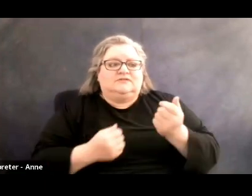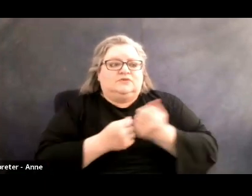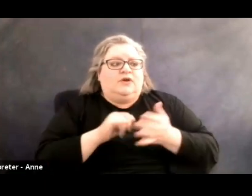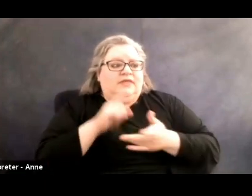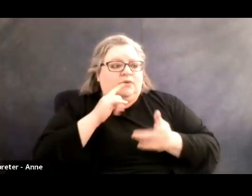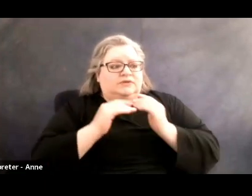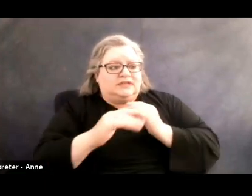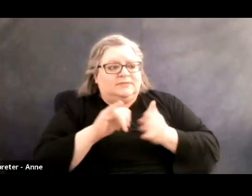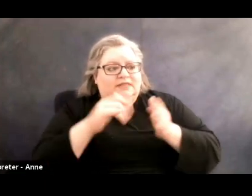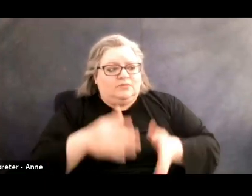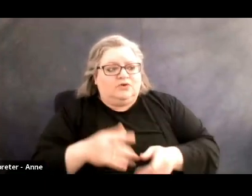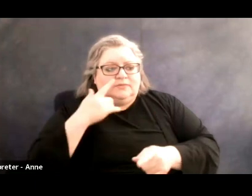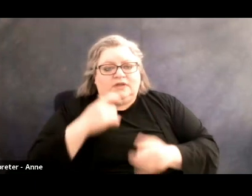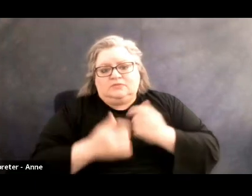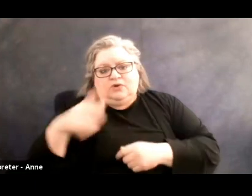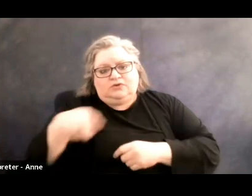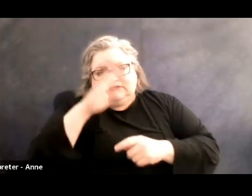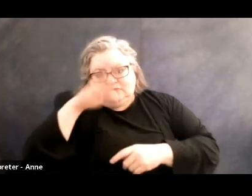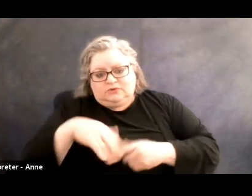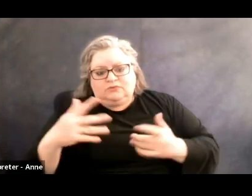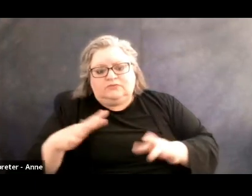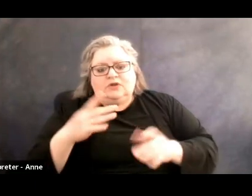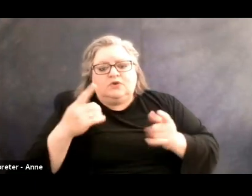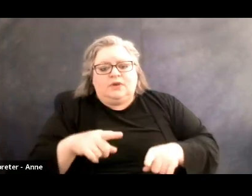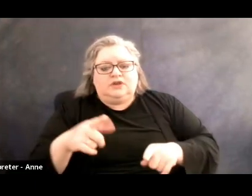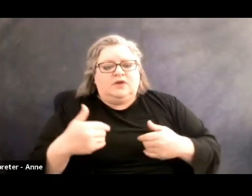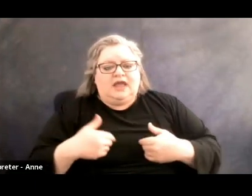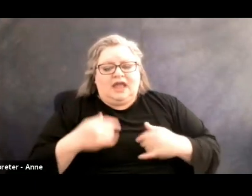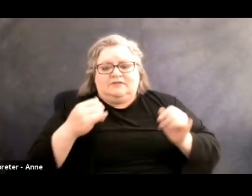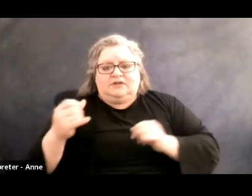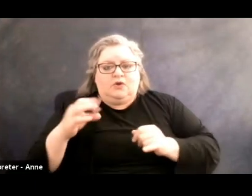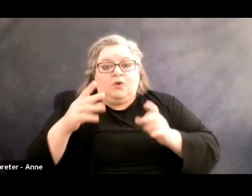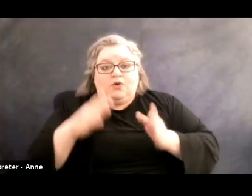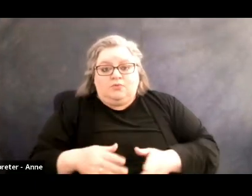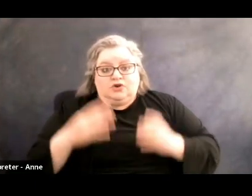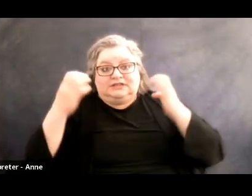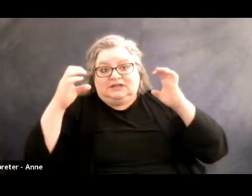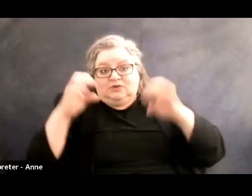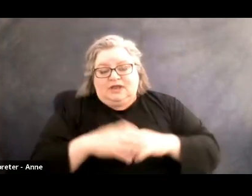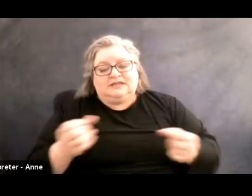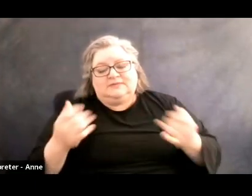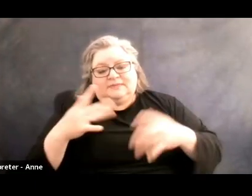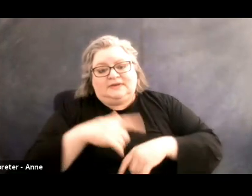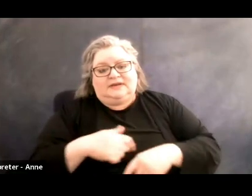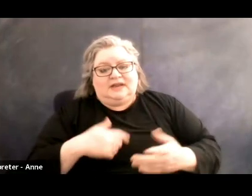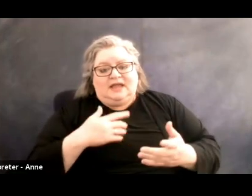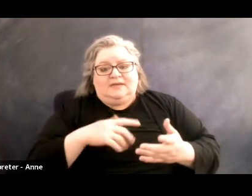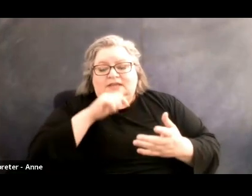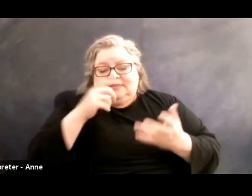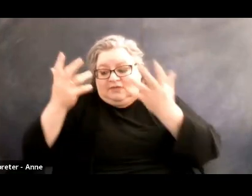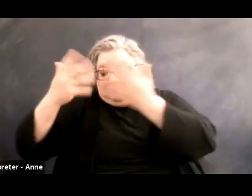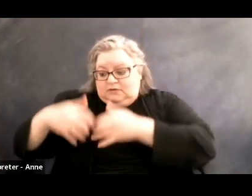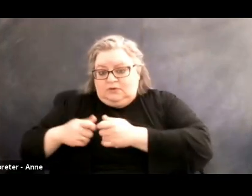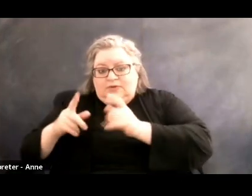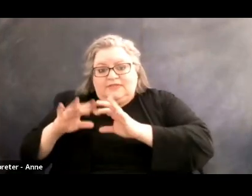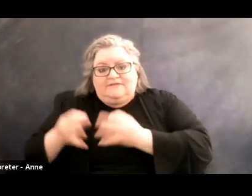person. Because most of you guys know when you have an individual or person in crisis, in many cases, when they're aligned with the family, that entire